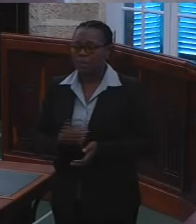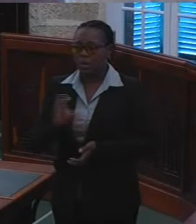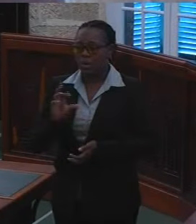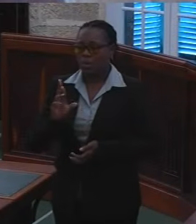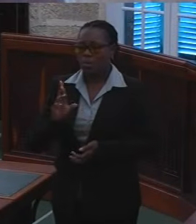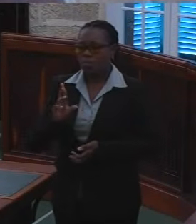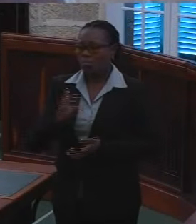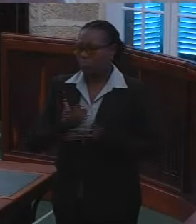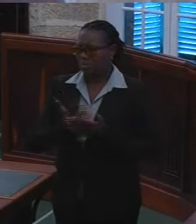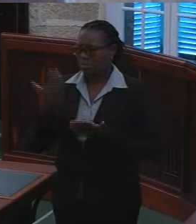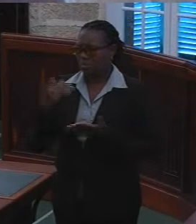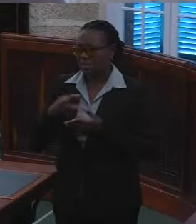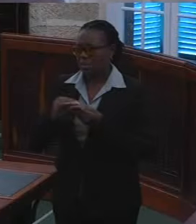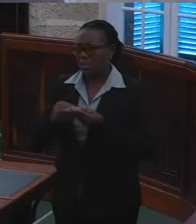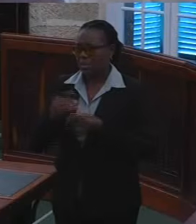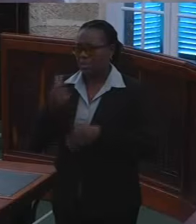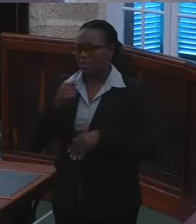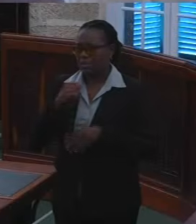former